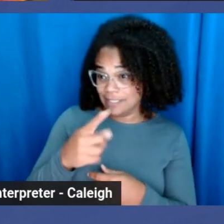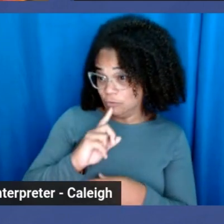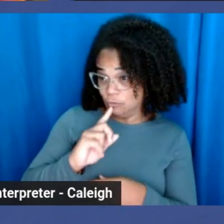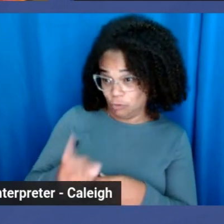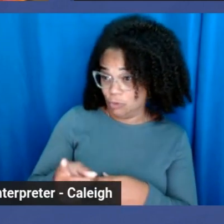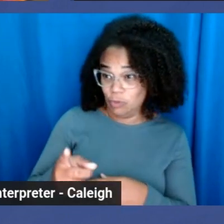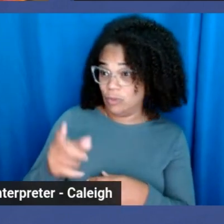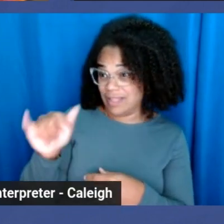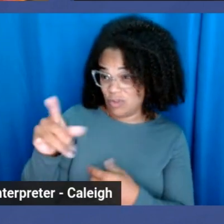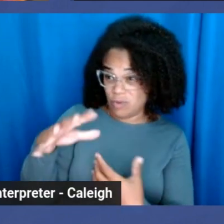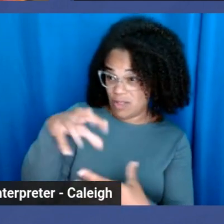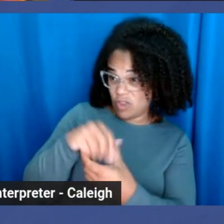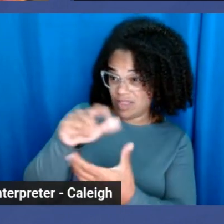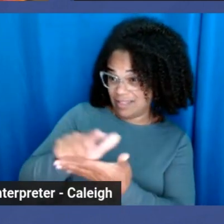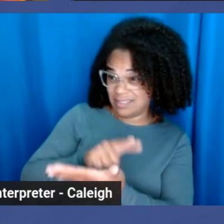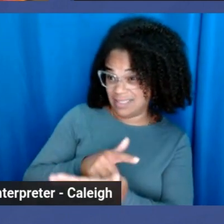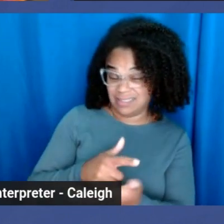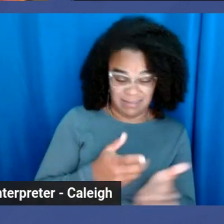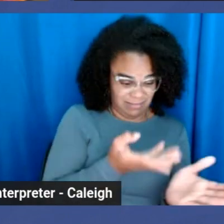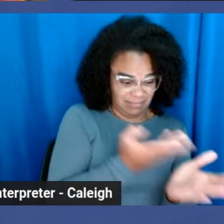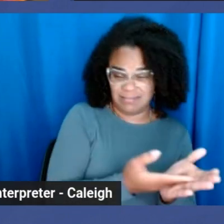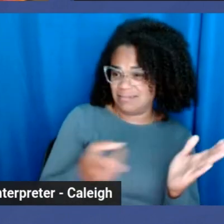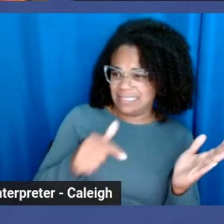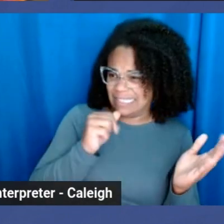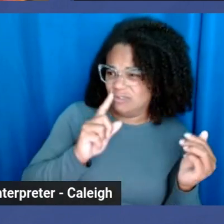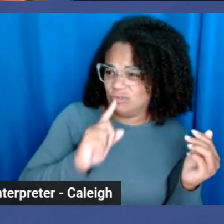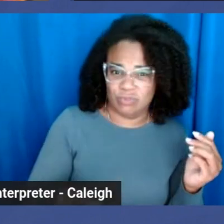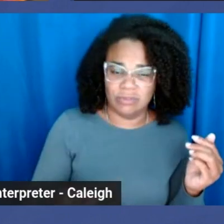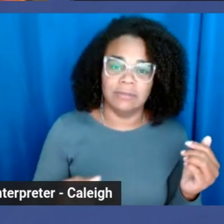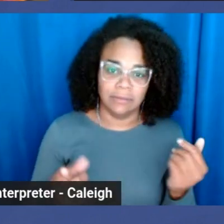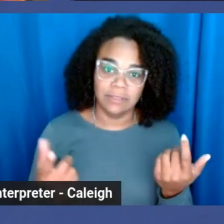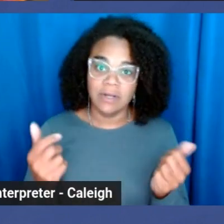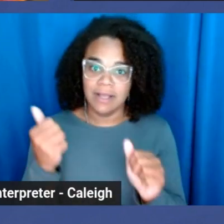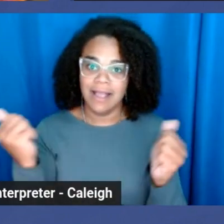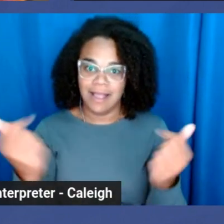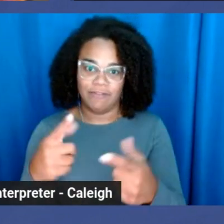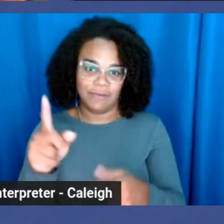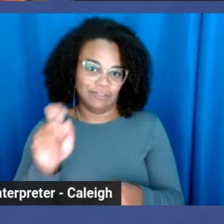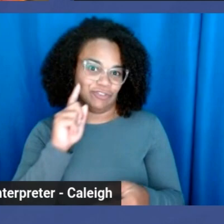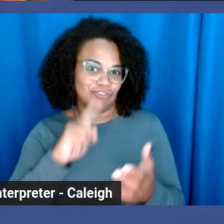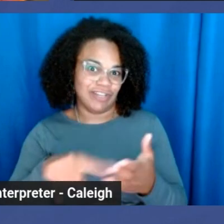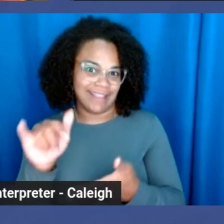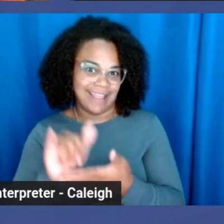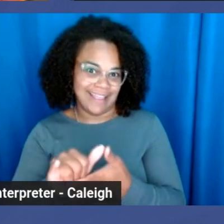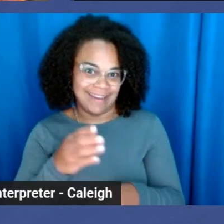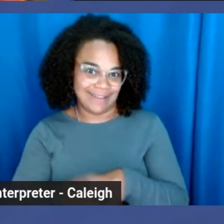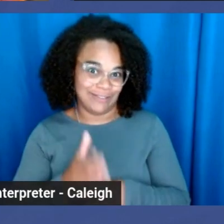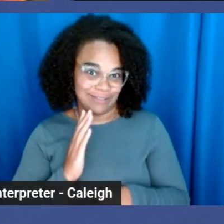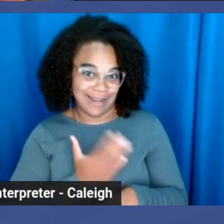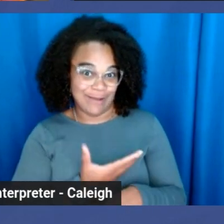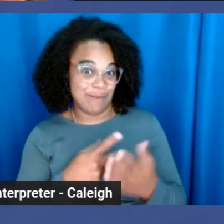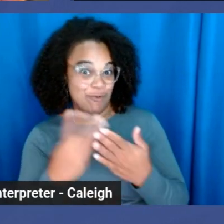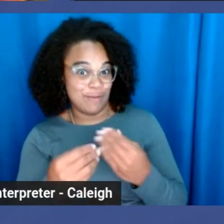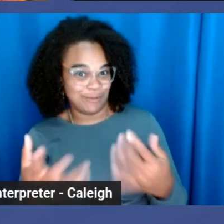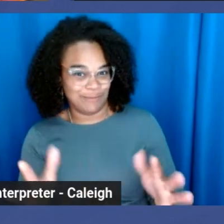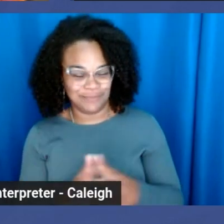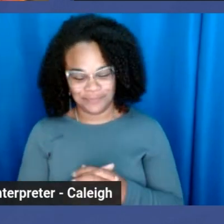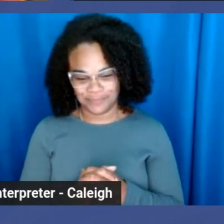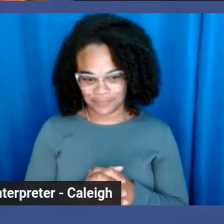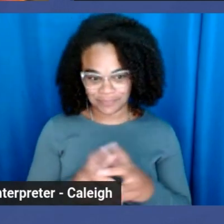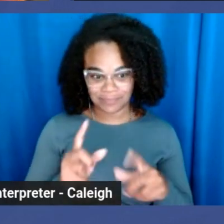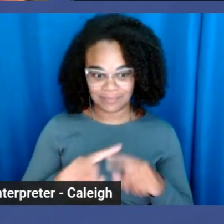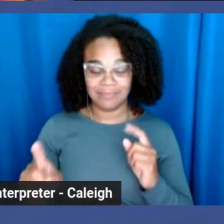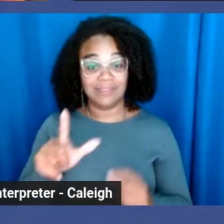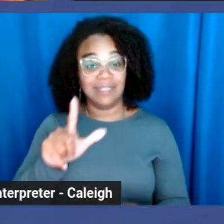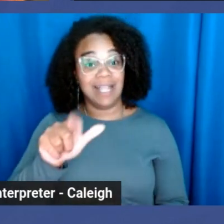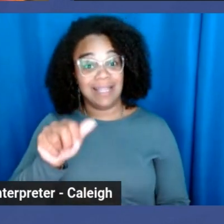isn't actually true. So everyone should check those myths and fact checks out at the end of our program. But Larry and